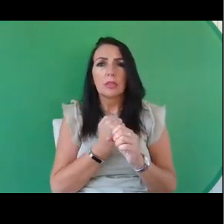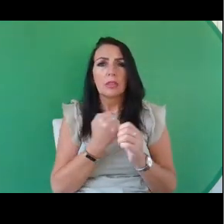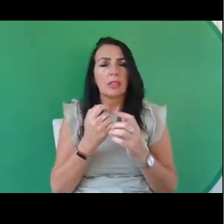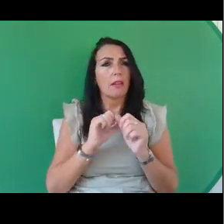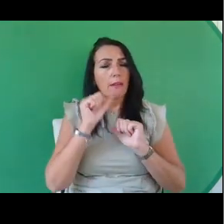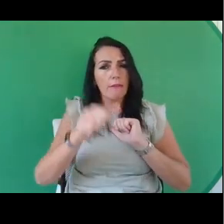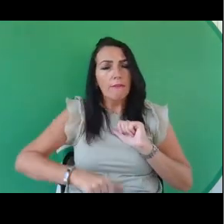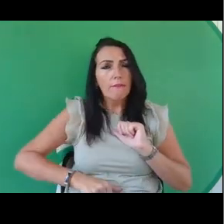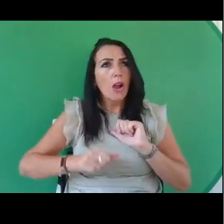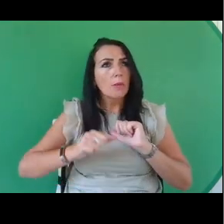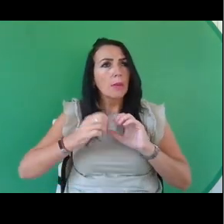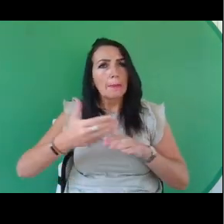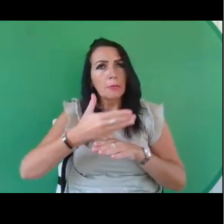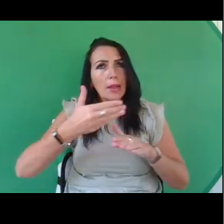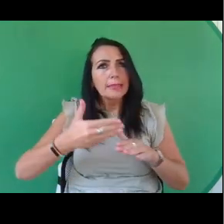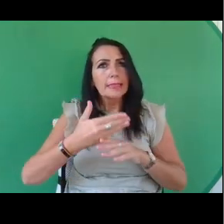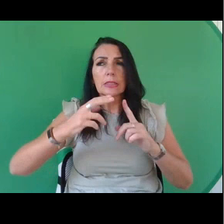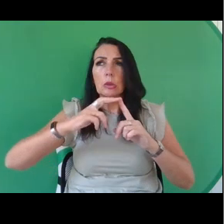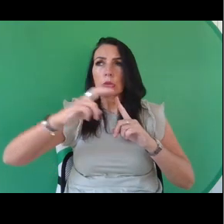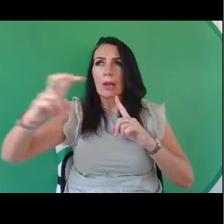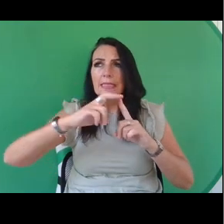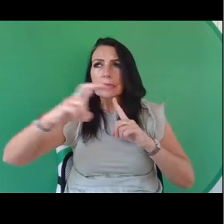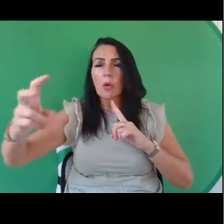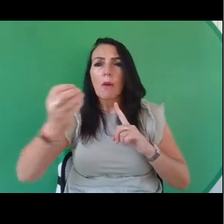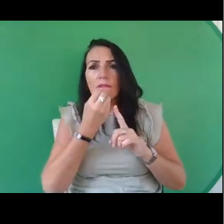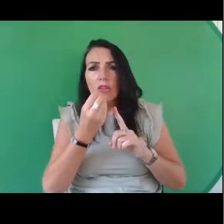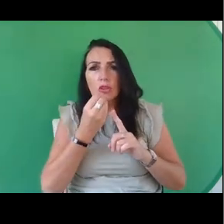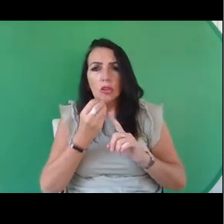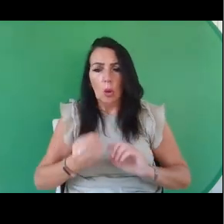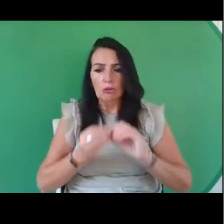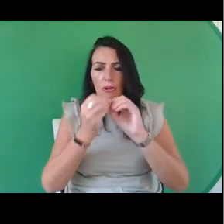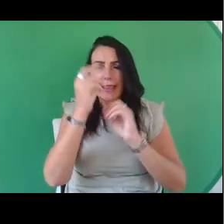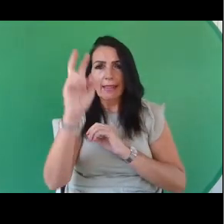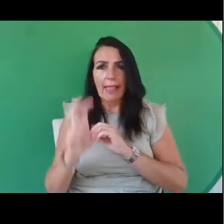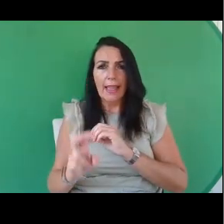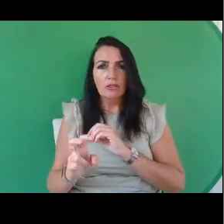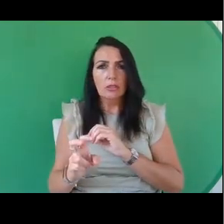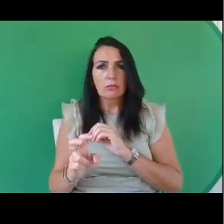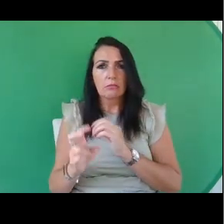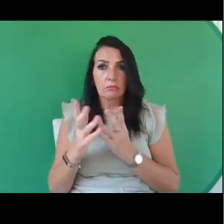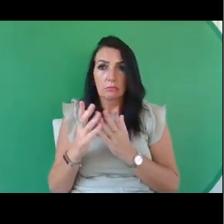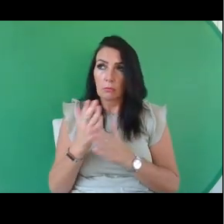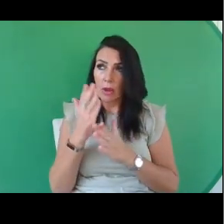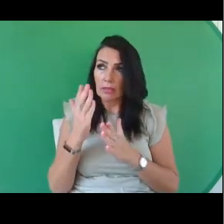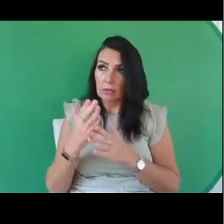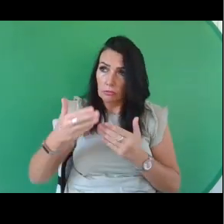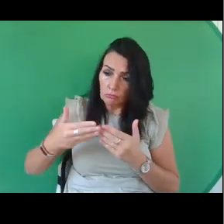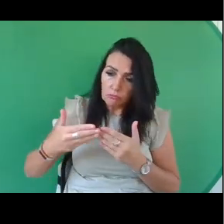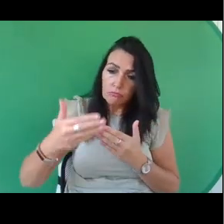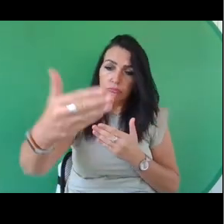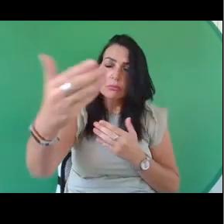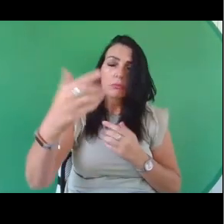or transport, manufacture products or create electricity. Is that practice sustainable?